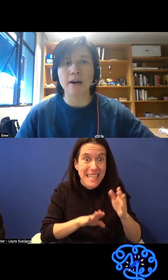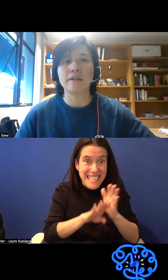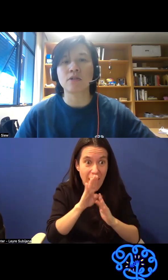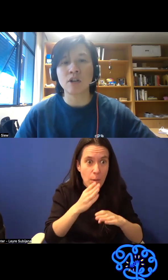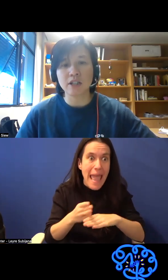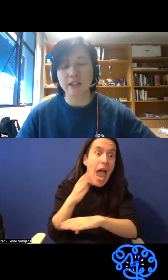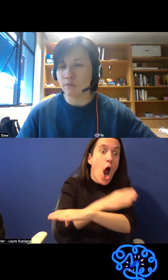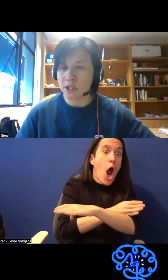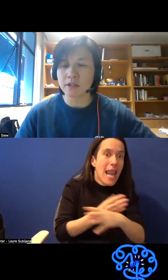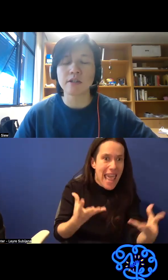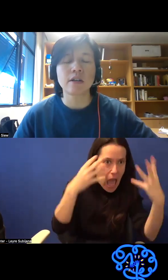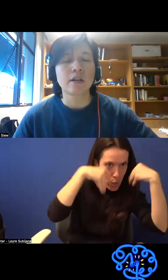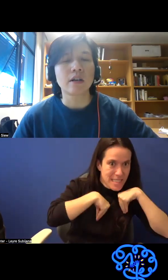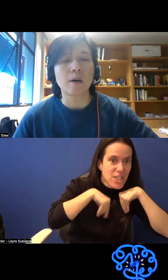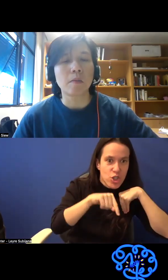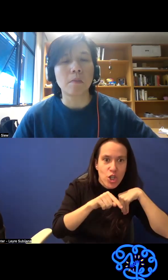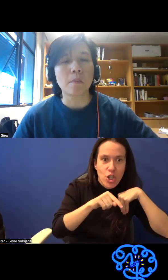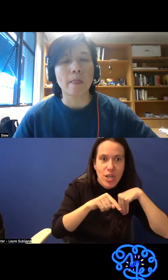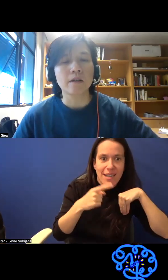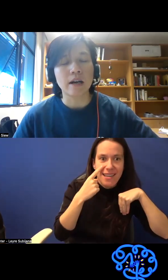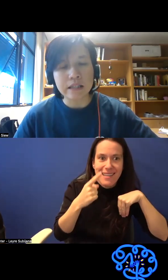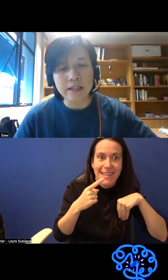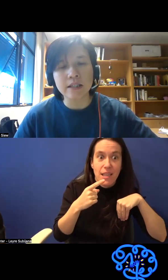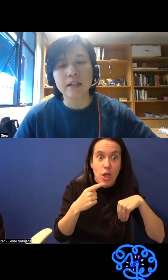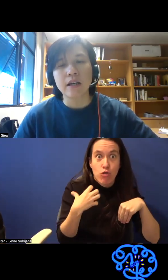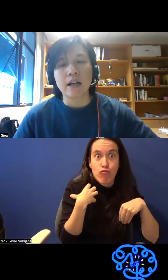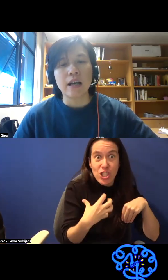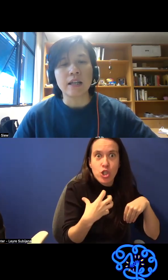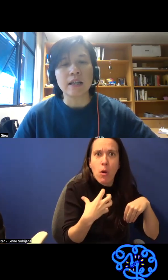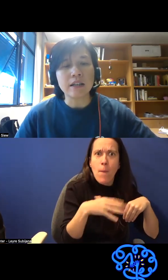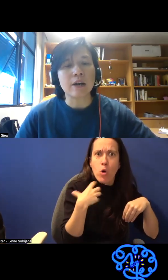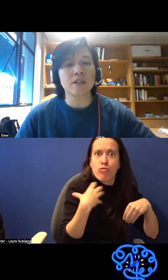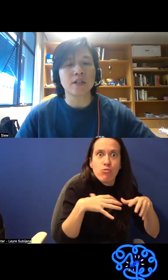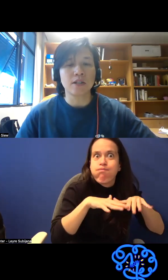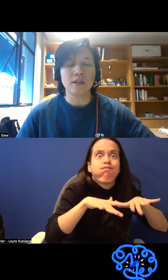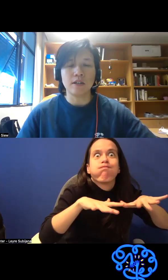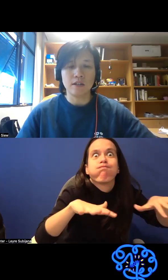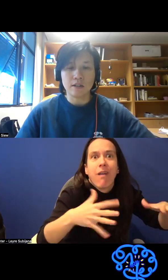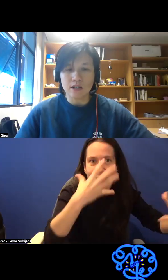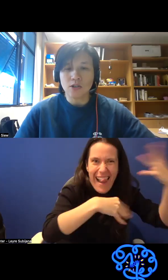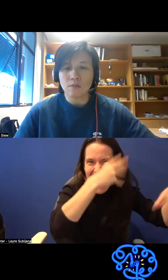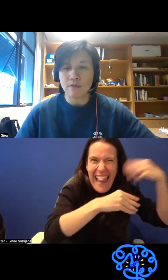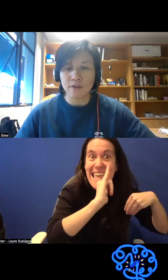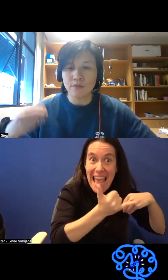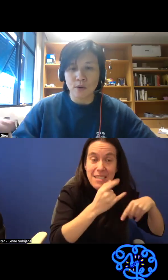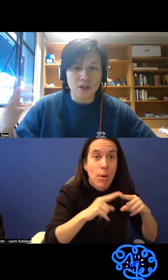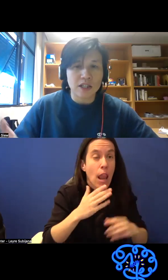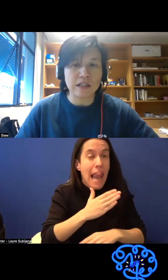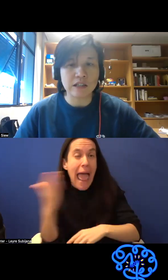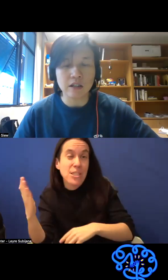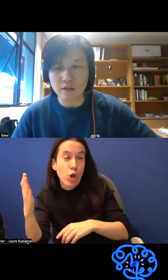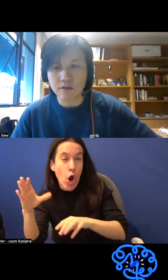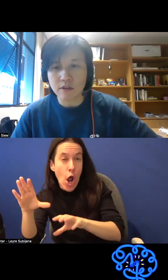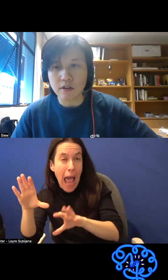driven by this rich gets richer um, idea, and then later acquisition tends to prefer